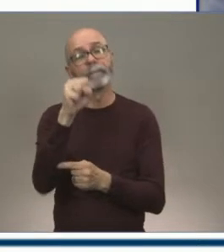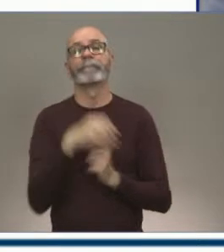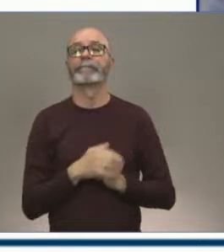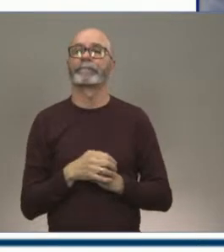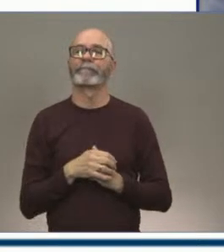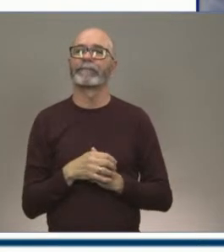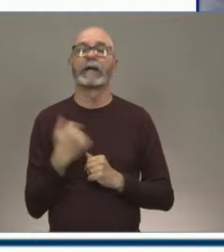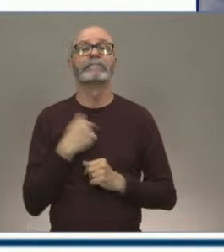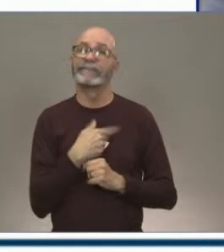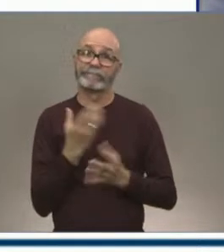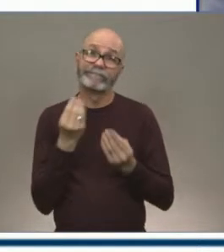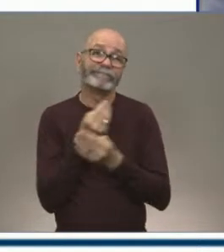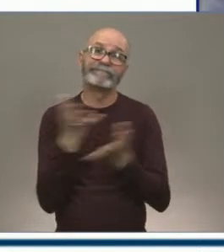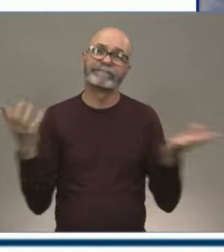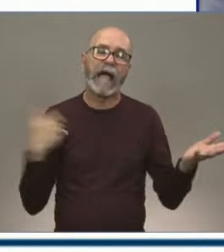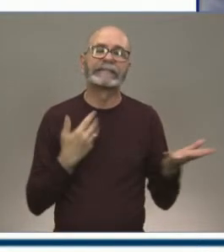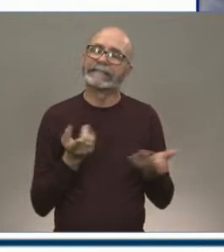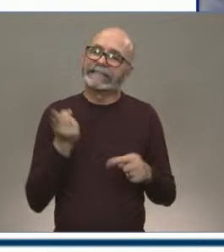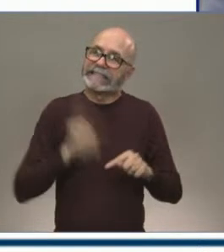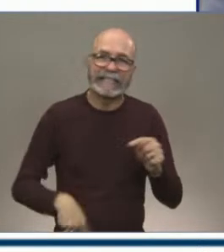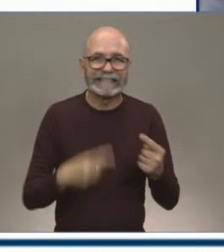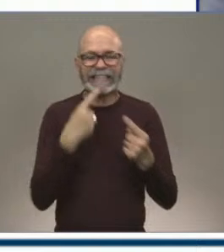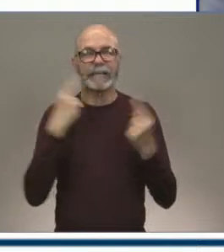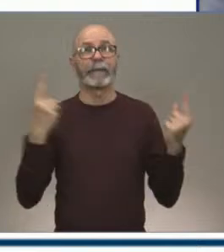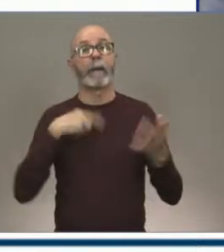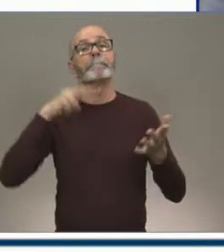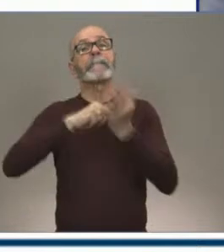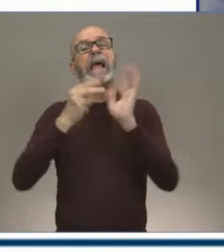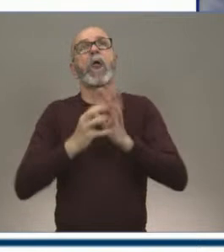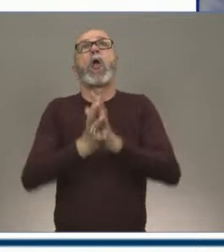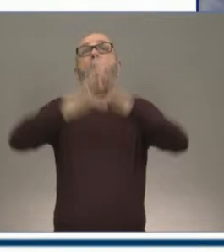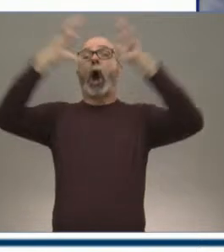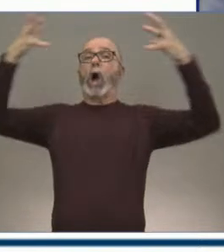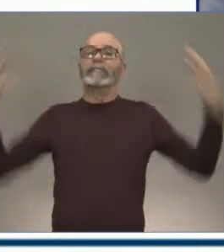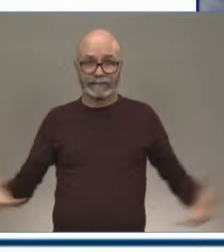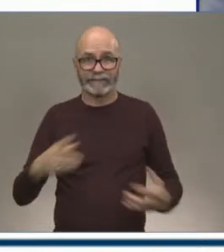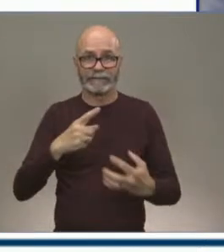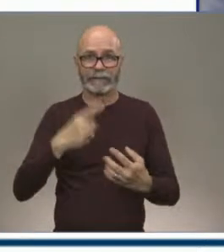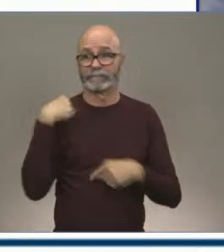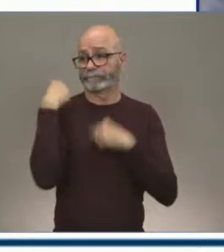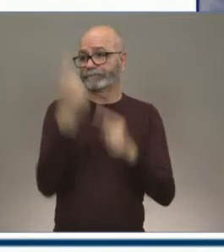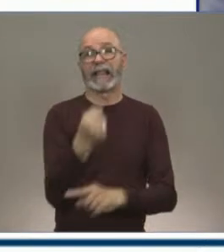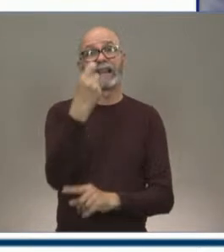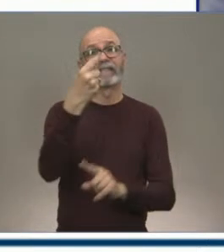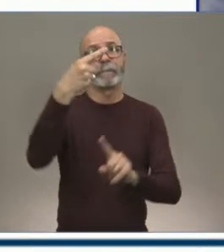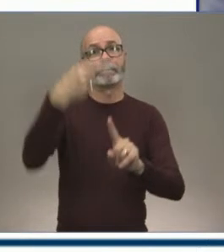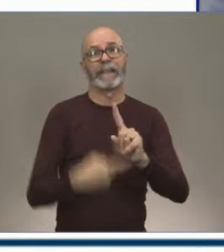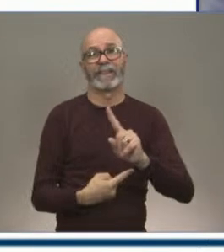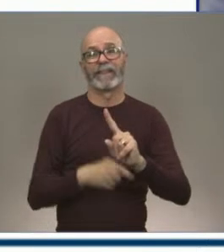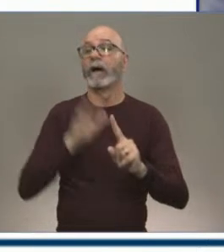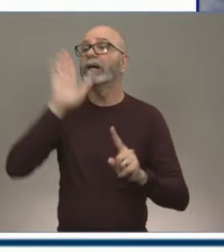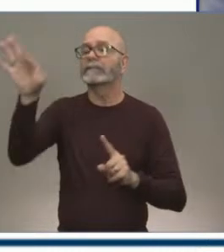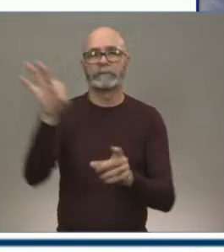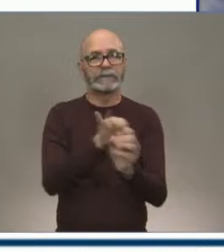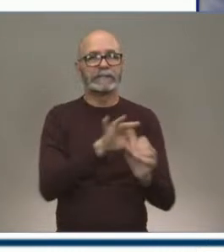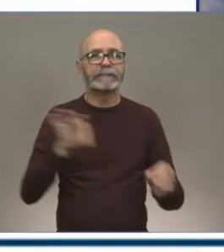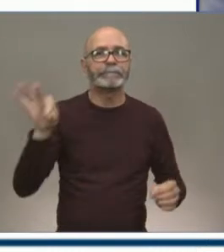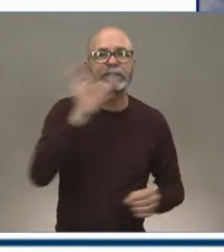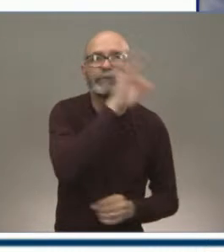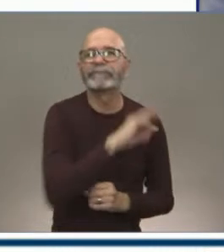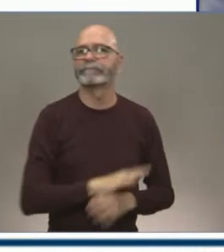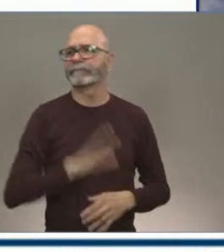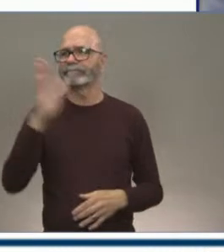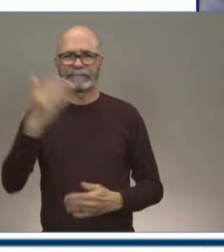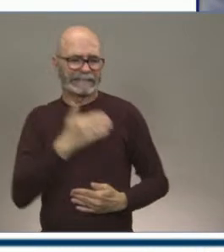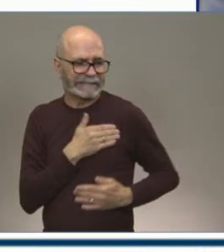me over the last 11 months for your generosity of spirit and your kindness